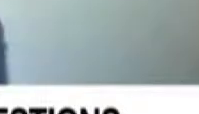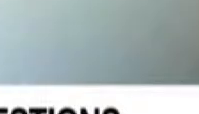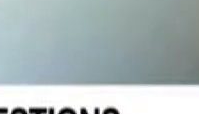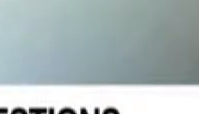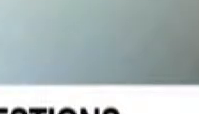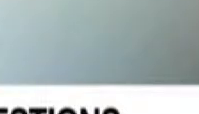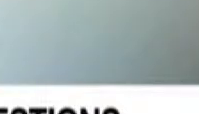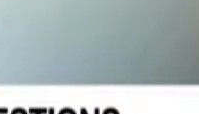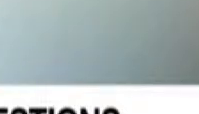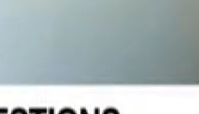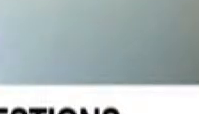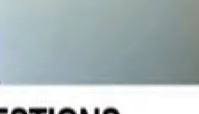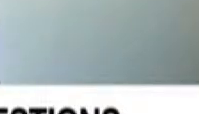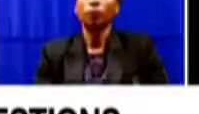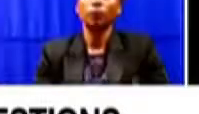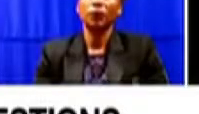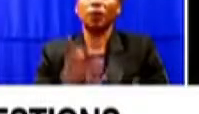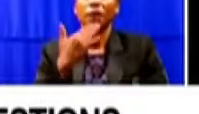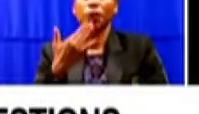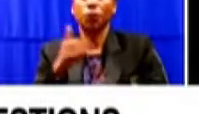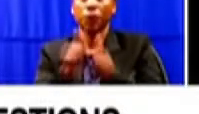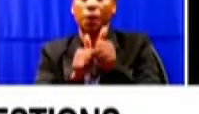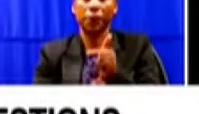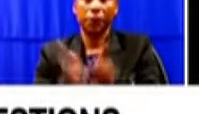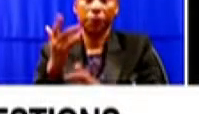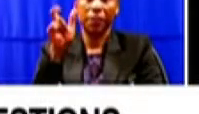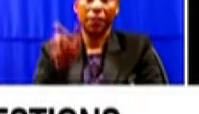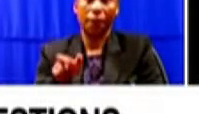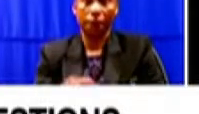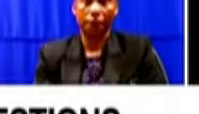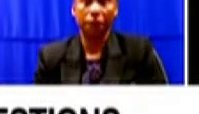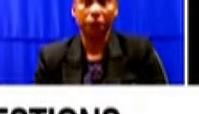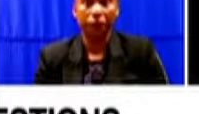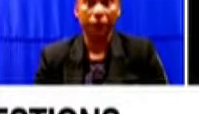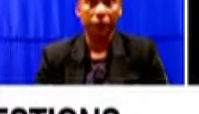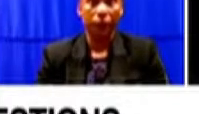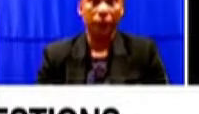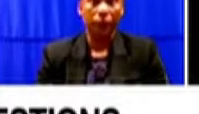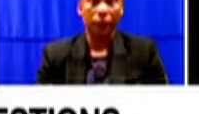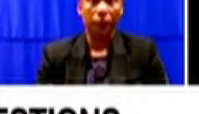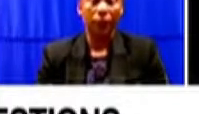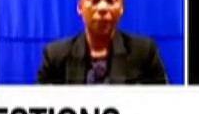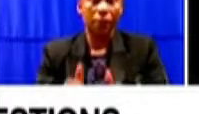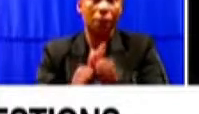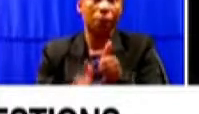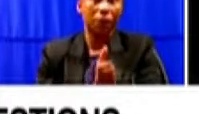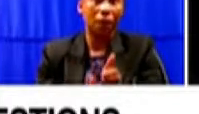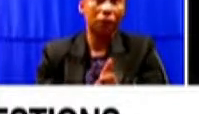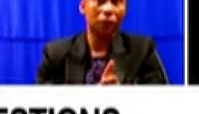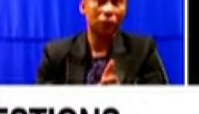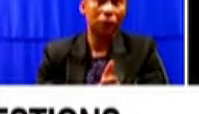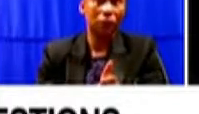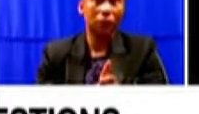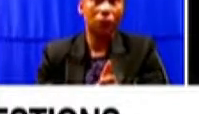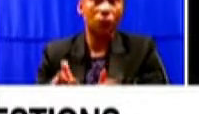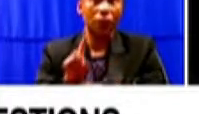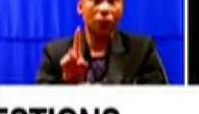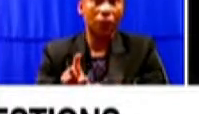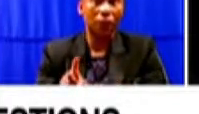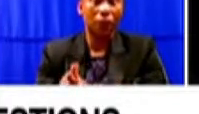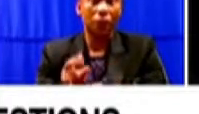Speaker. Thank you, Mr. President. The third supplementary is by Honorable